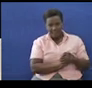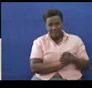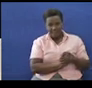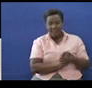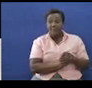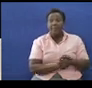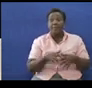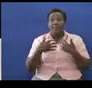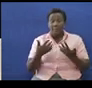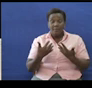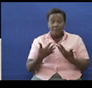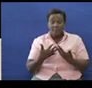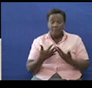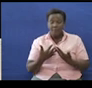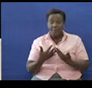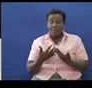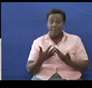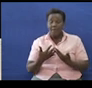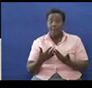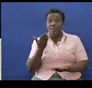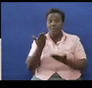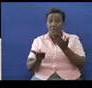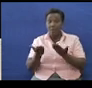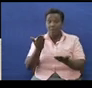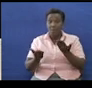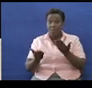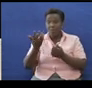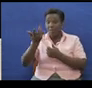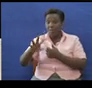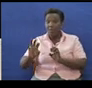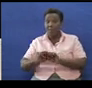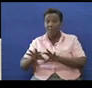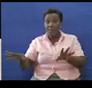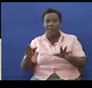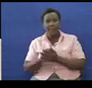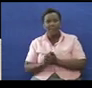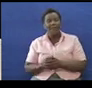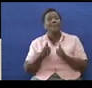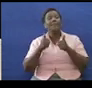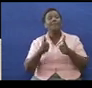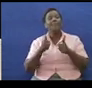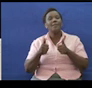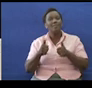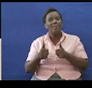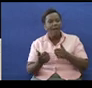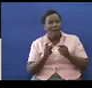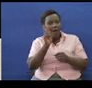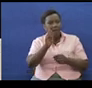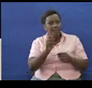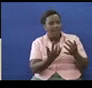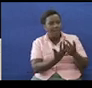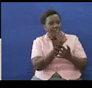need good soils or a kind of relief. Now, amount of water supply in a particular area